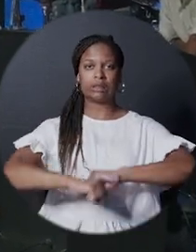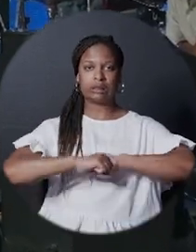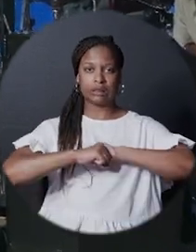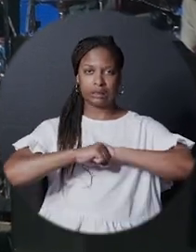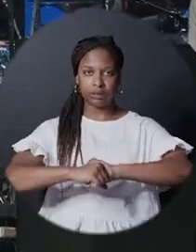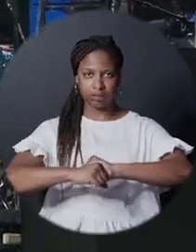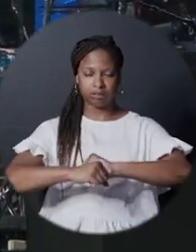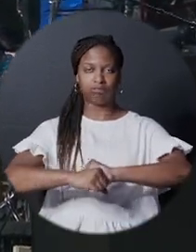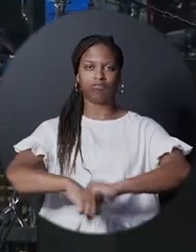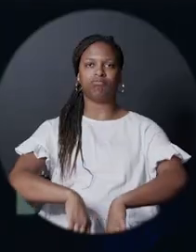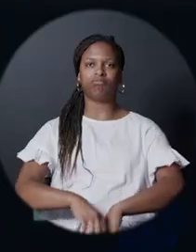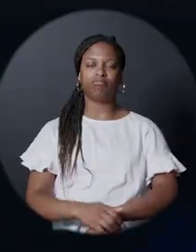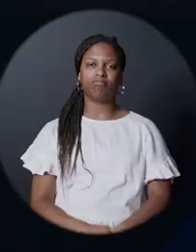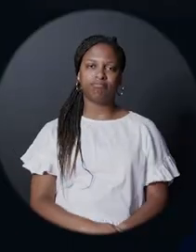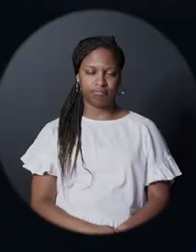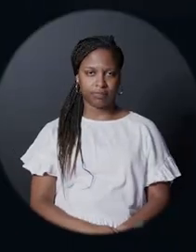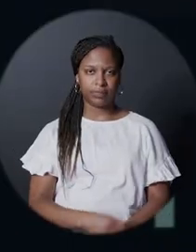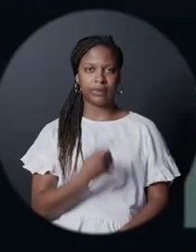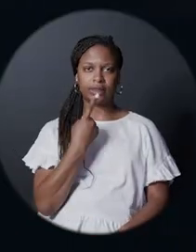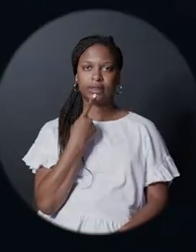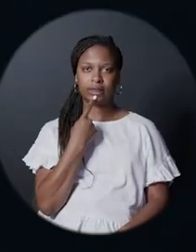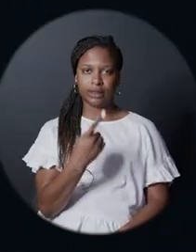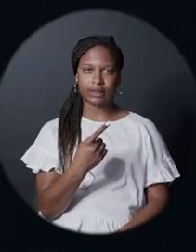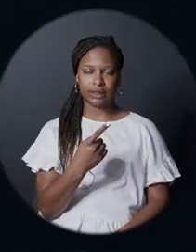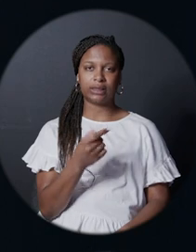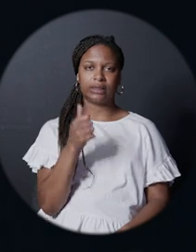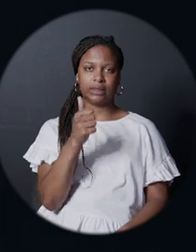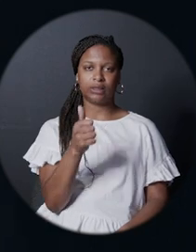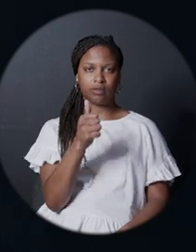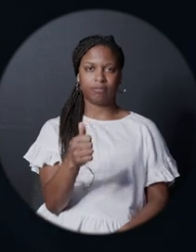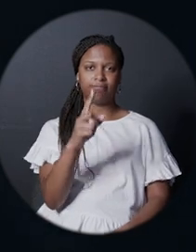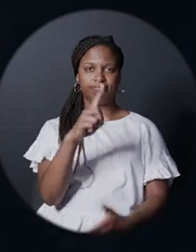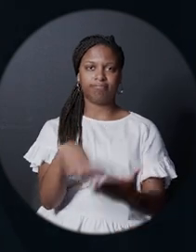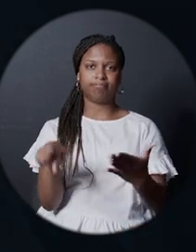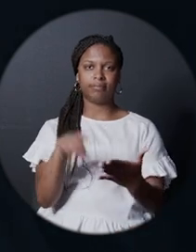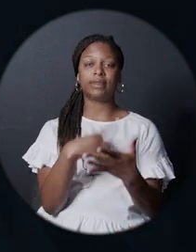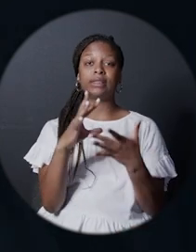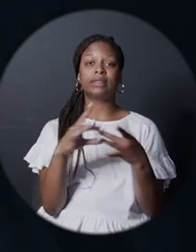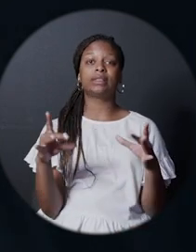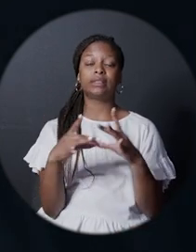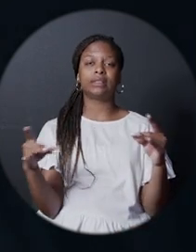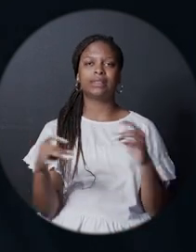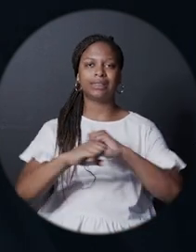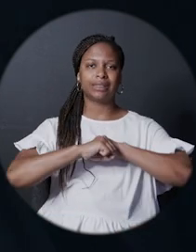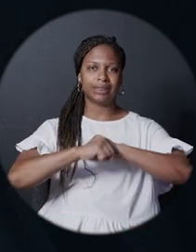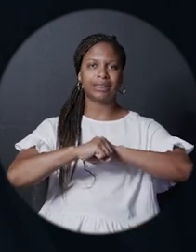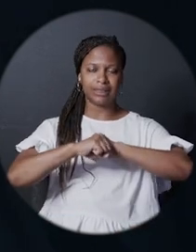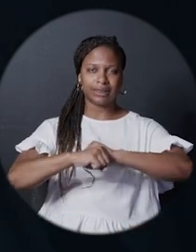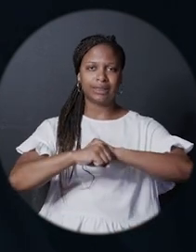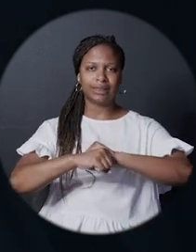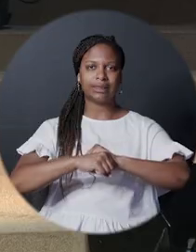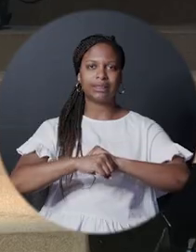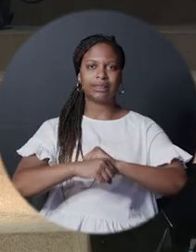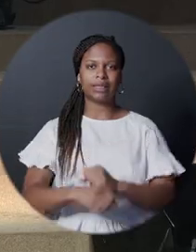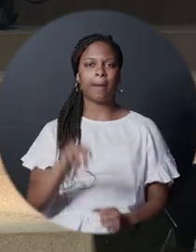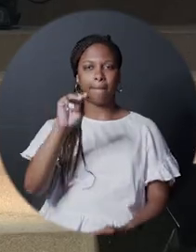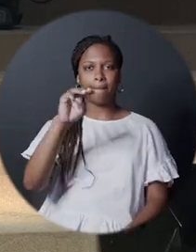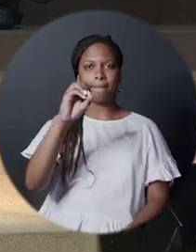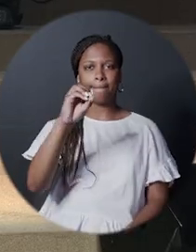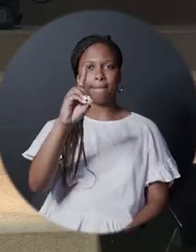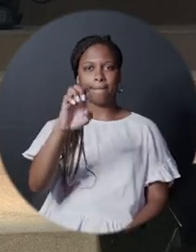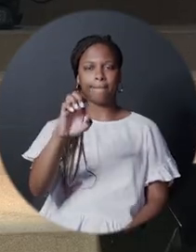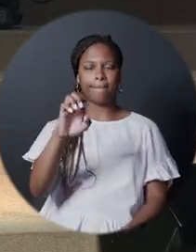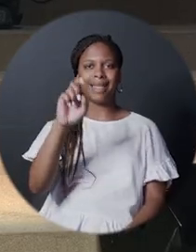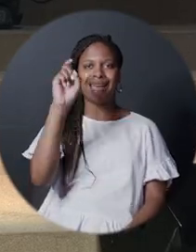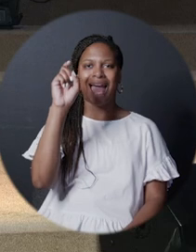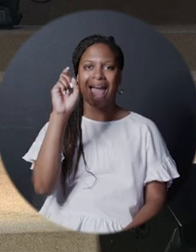will self-destruct. Hear me when I'm telling you. I told you it's not a sermon, it's a message. Defensiveness is